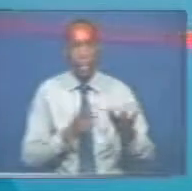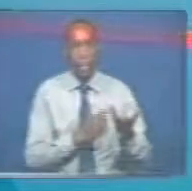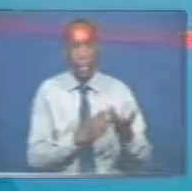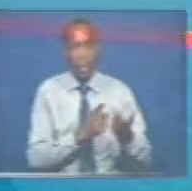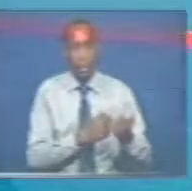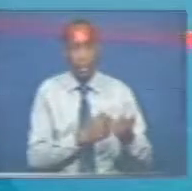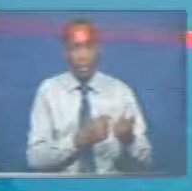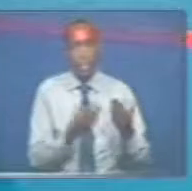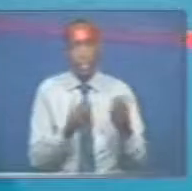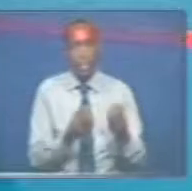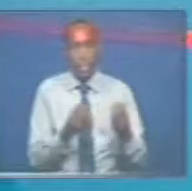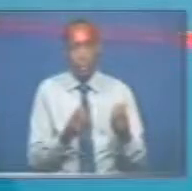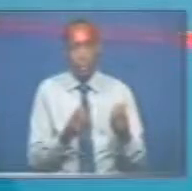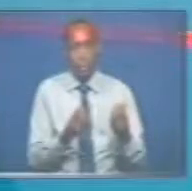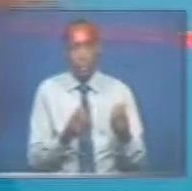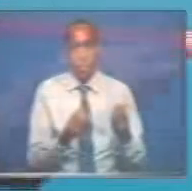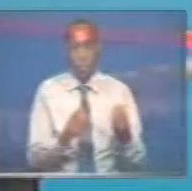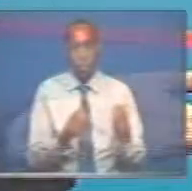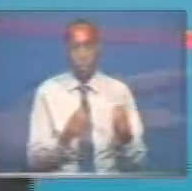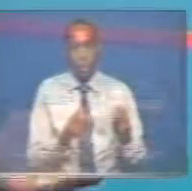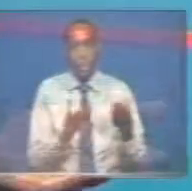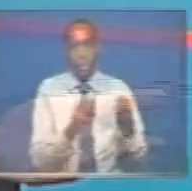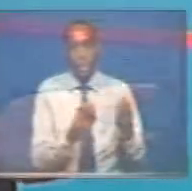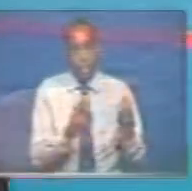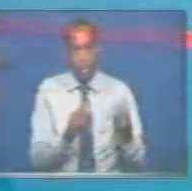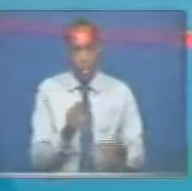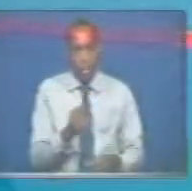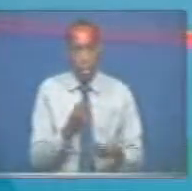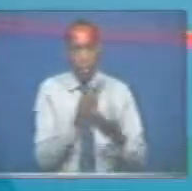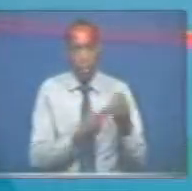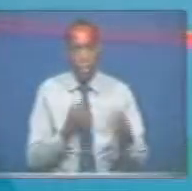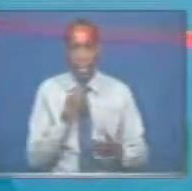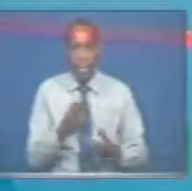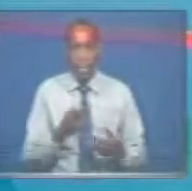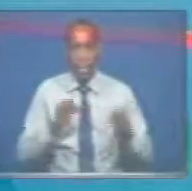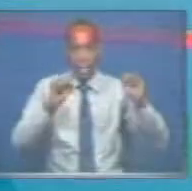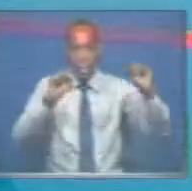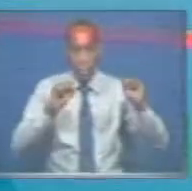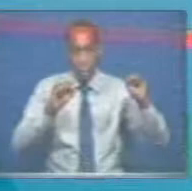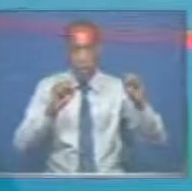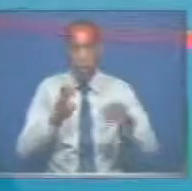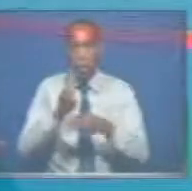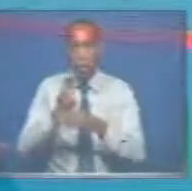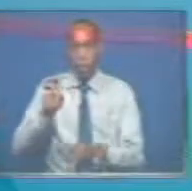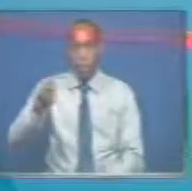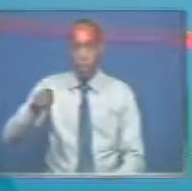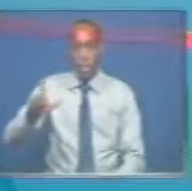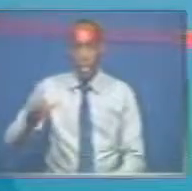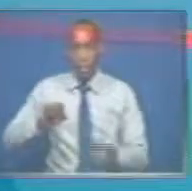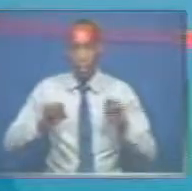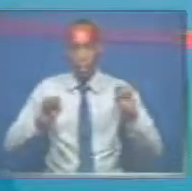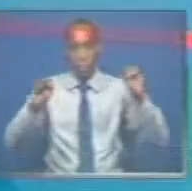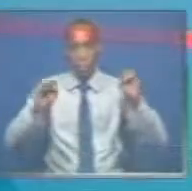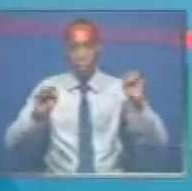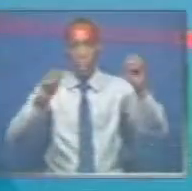will be more easier, like some would say, I would say, it's easier for you guys to maybe tell the fans, as much as we watch the EPL and we support Arsenal and all it